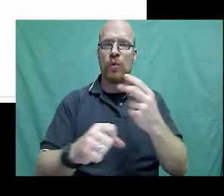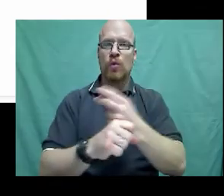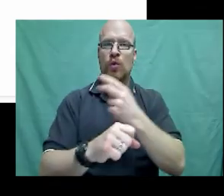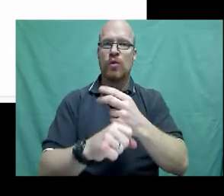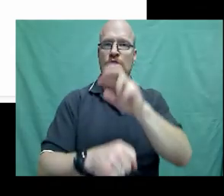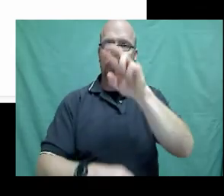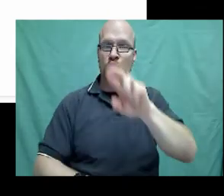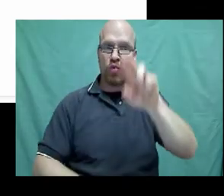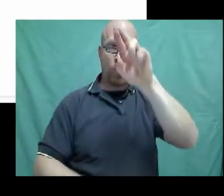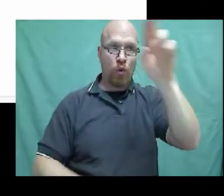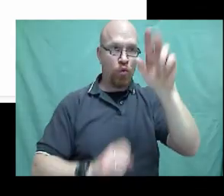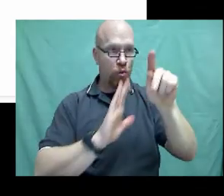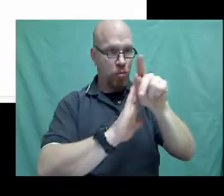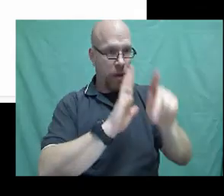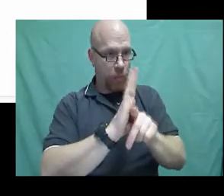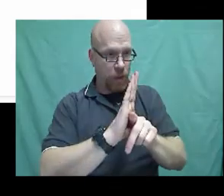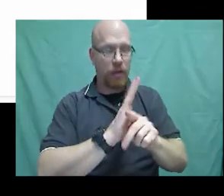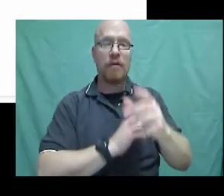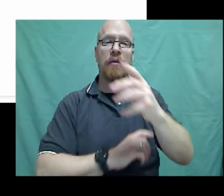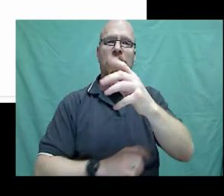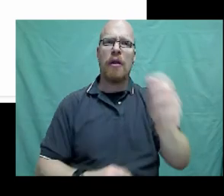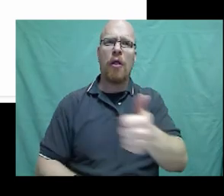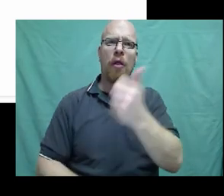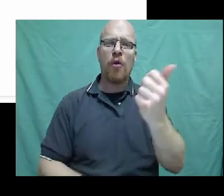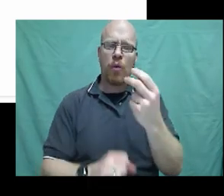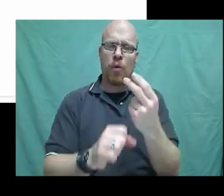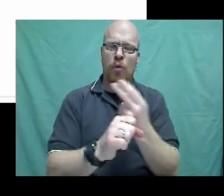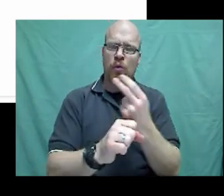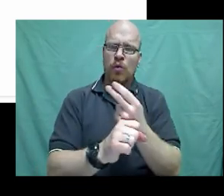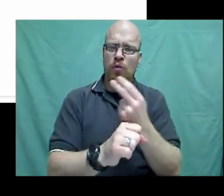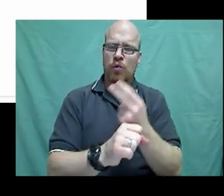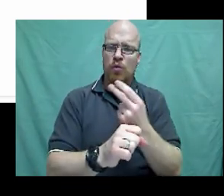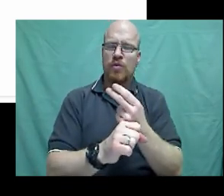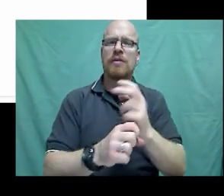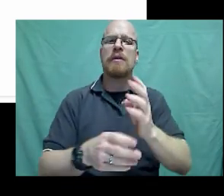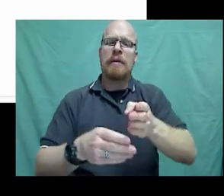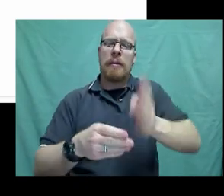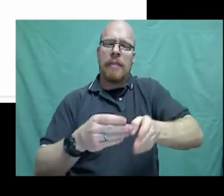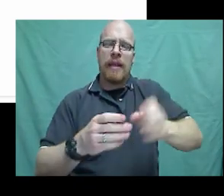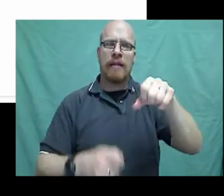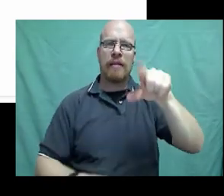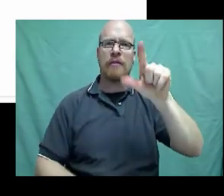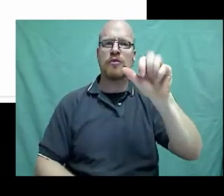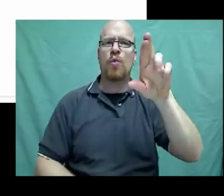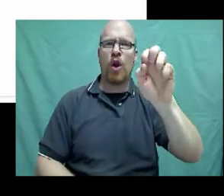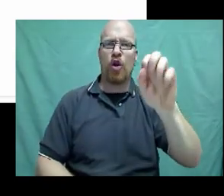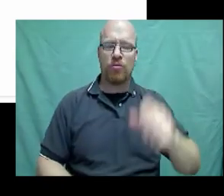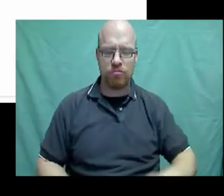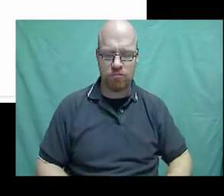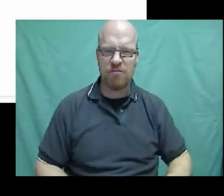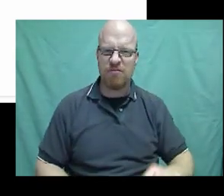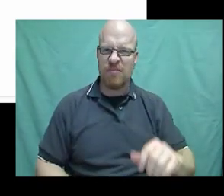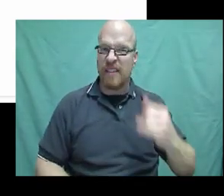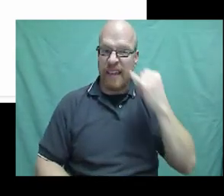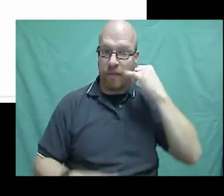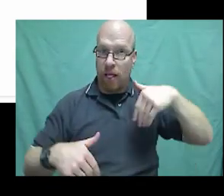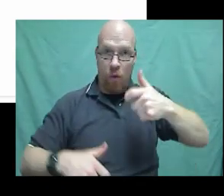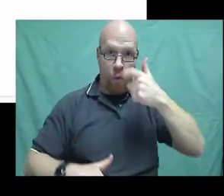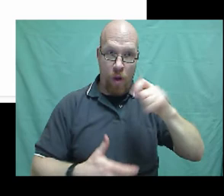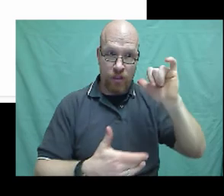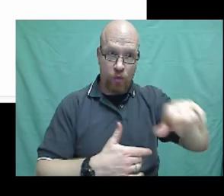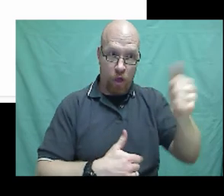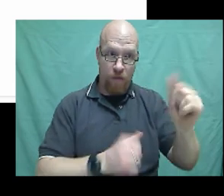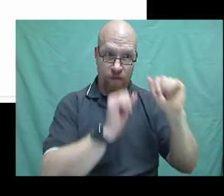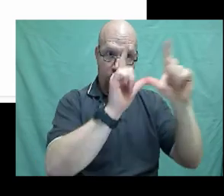method, using the square root property, and using a method called completing the square.